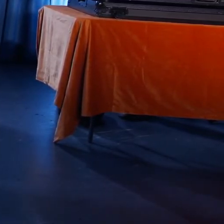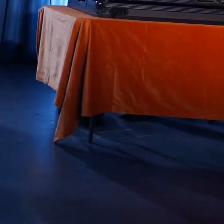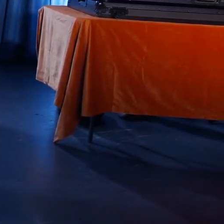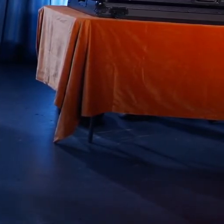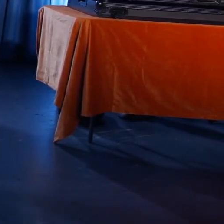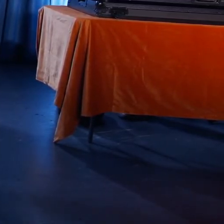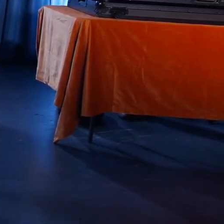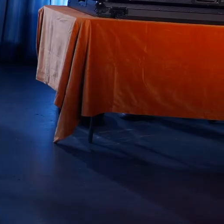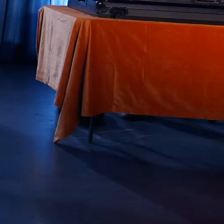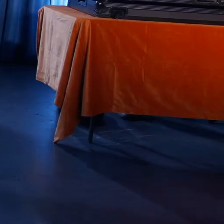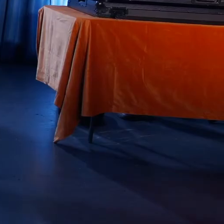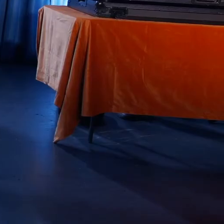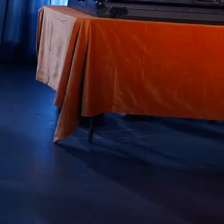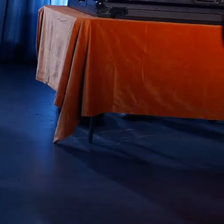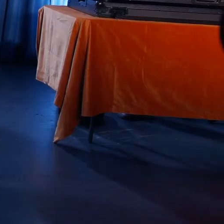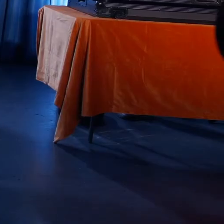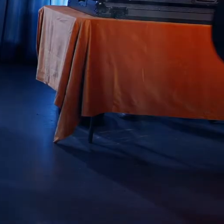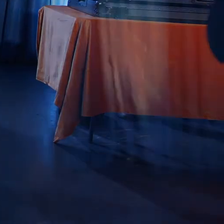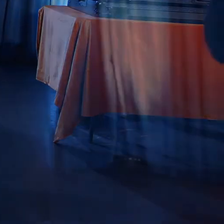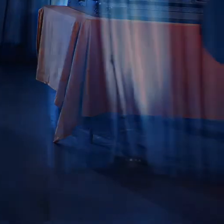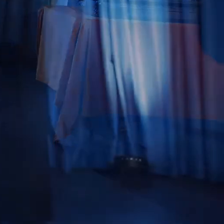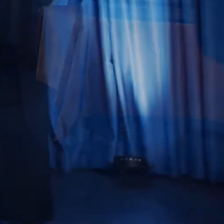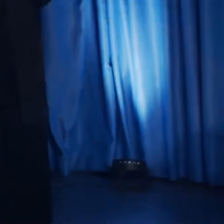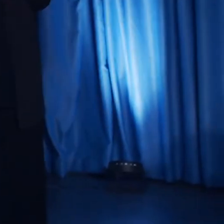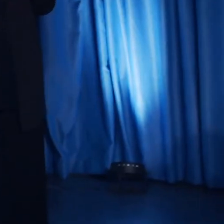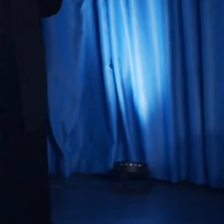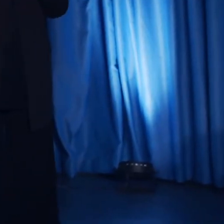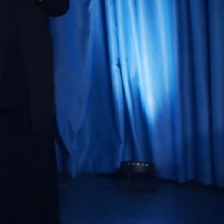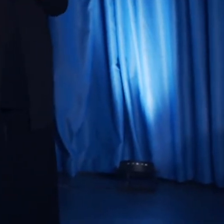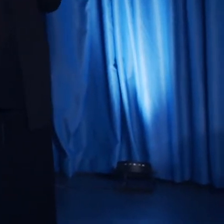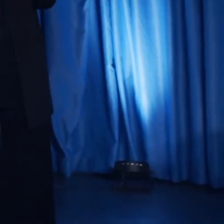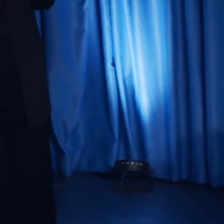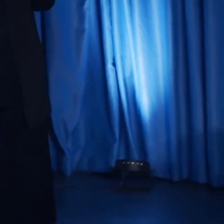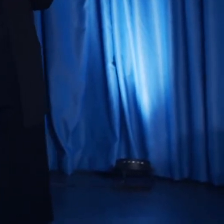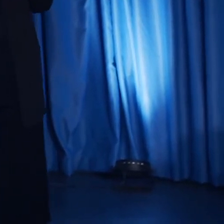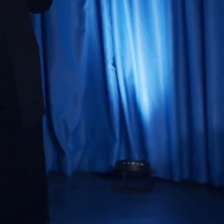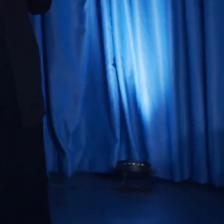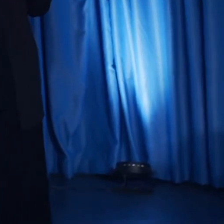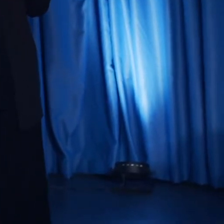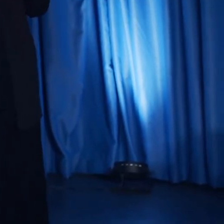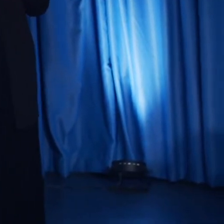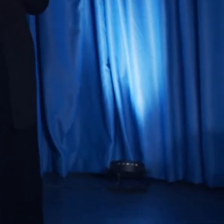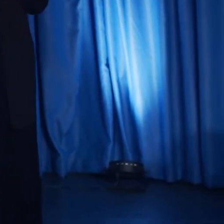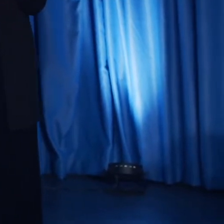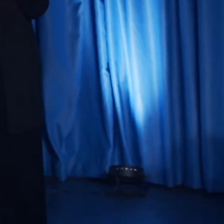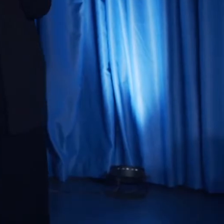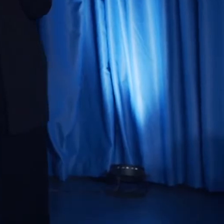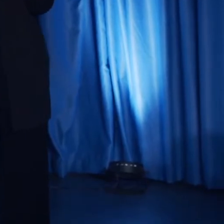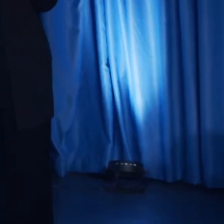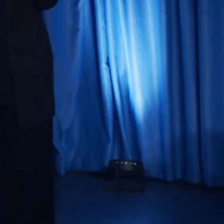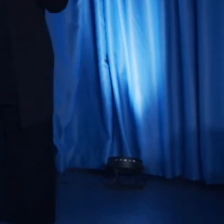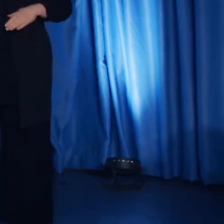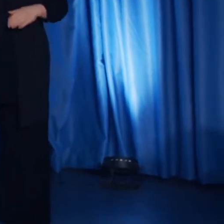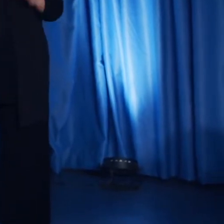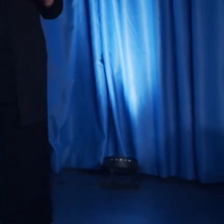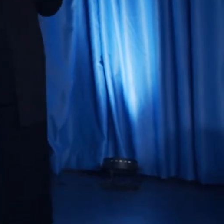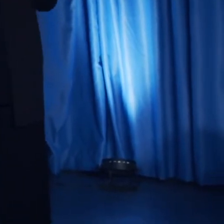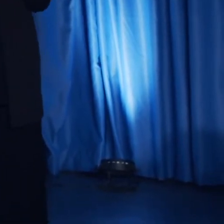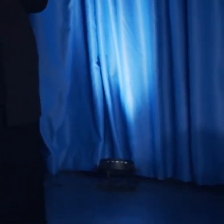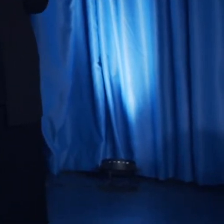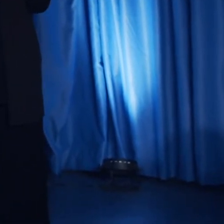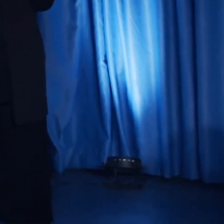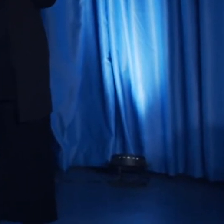hide, but not that grog blossom map of life. "Mr. Delvaux," he said, "please follow me, sir." I stepped after